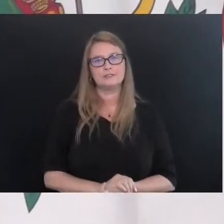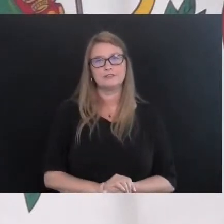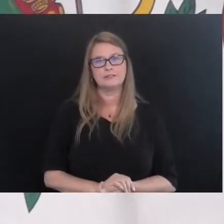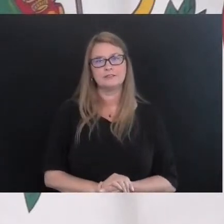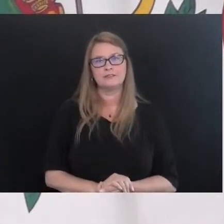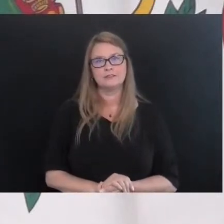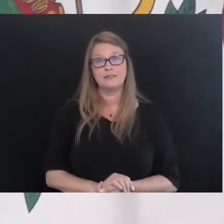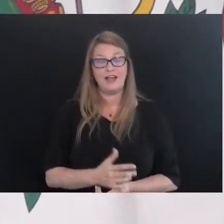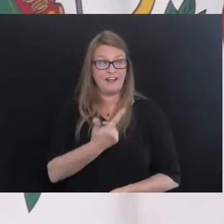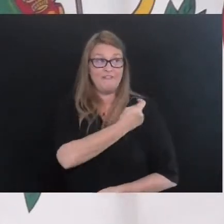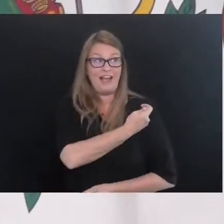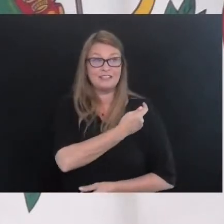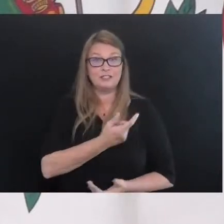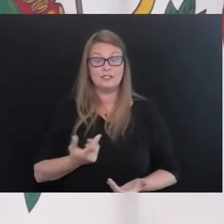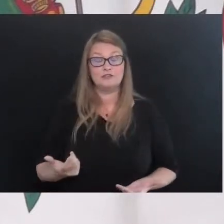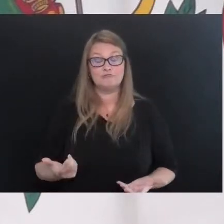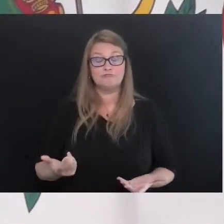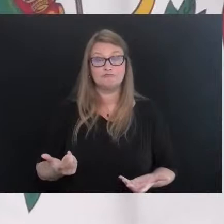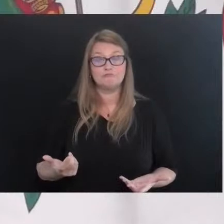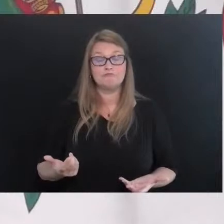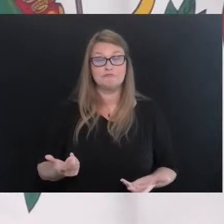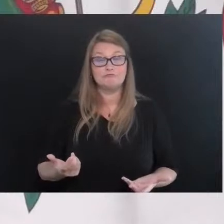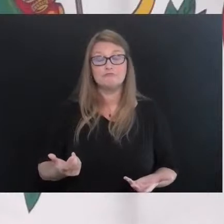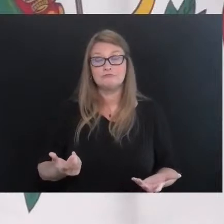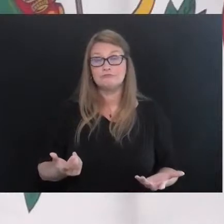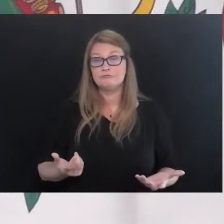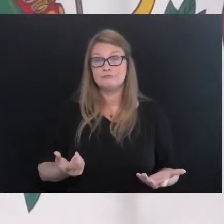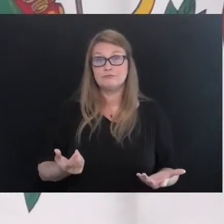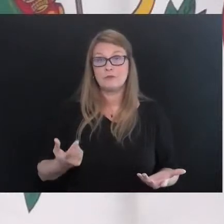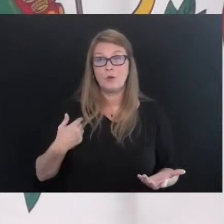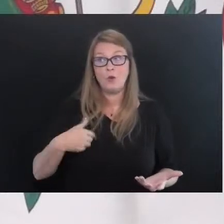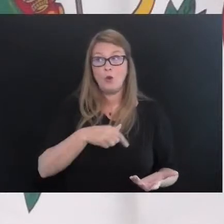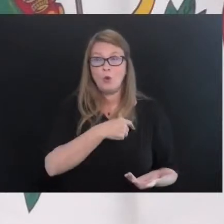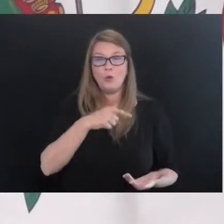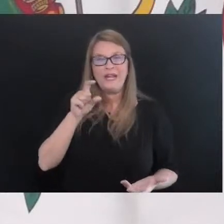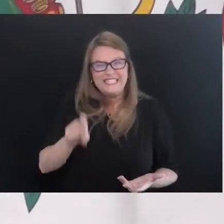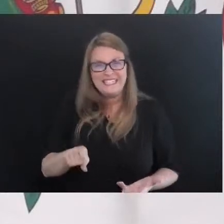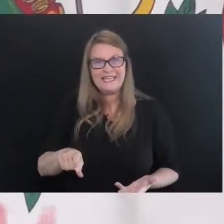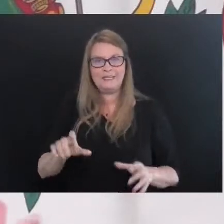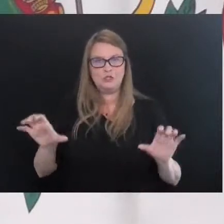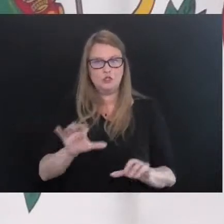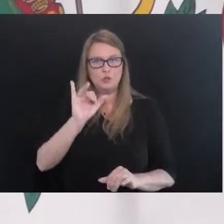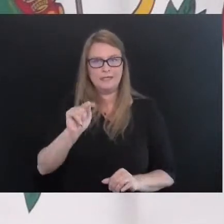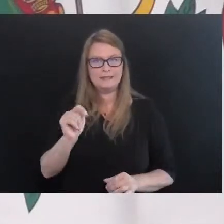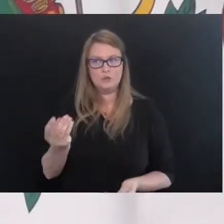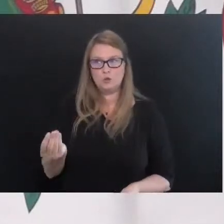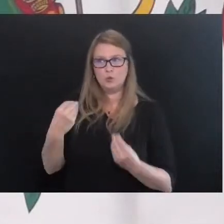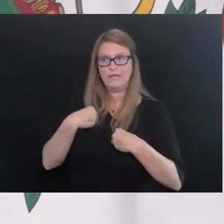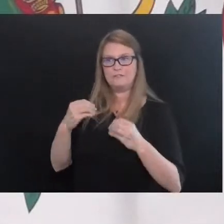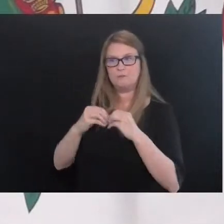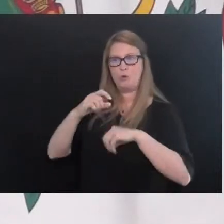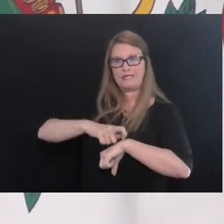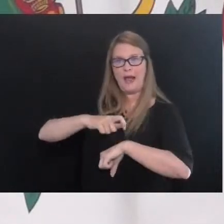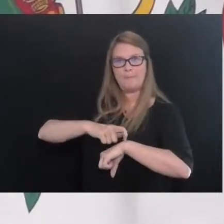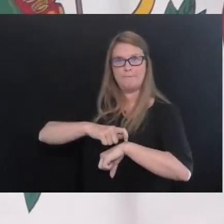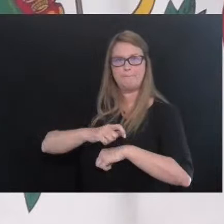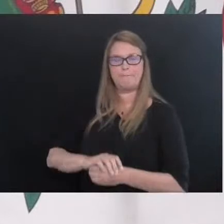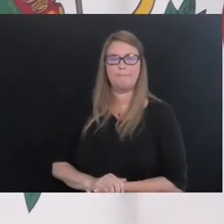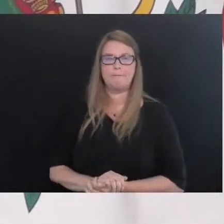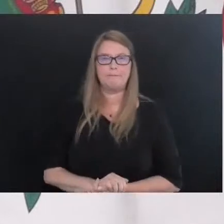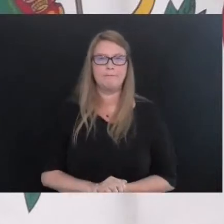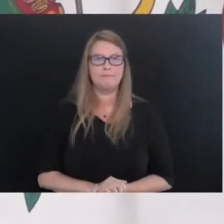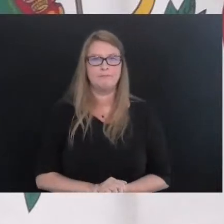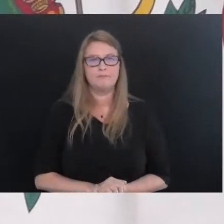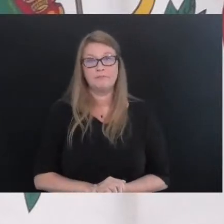Absolutely, this vaccination stuff is something that we absolutely have to do to buy us some time. I can't